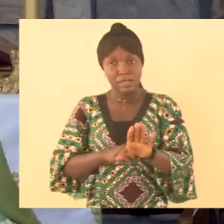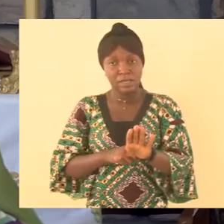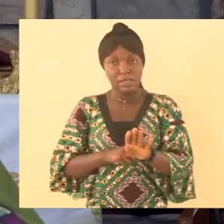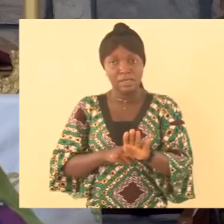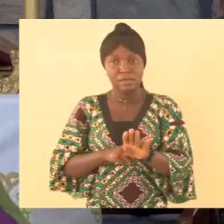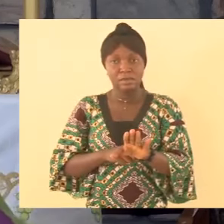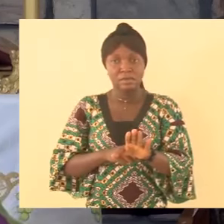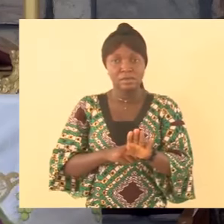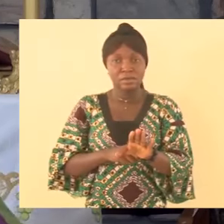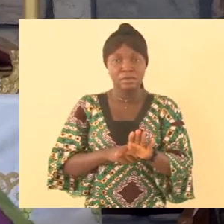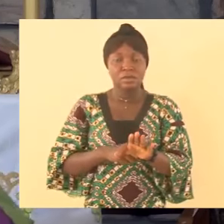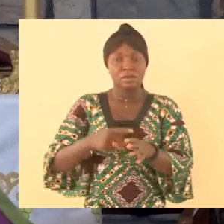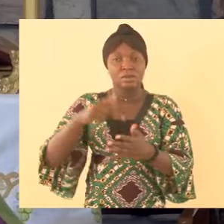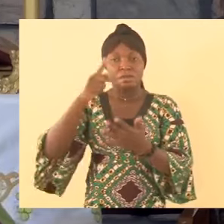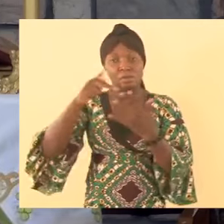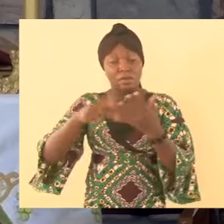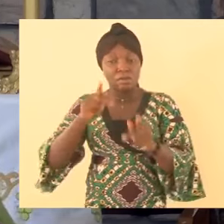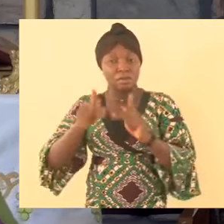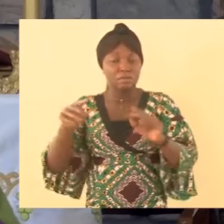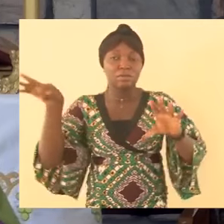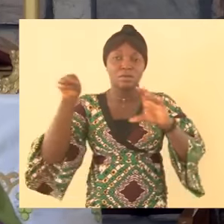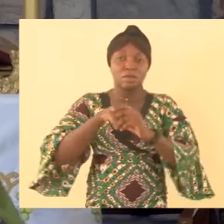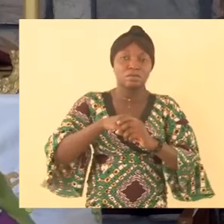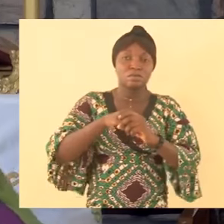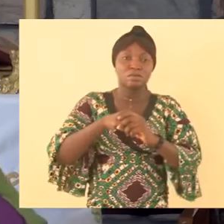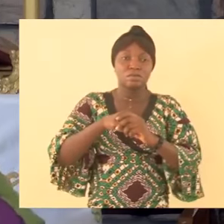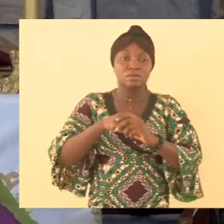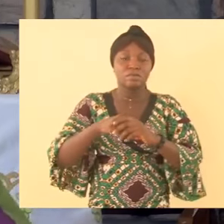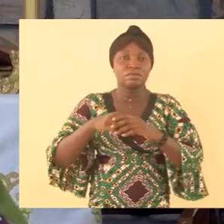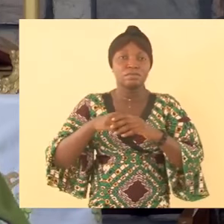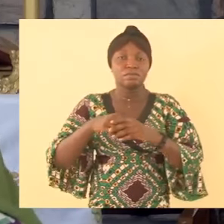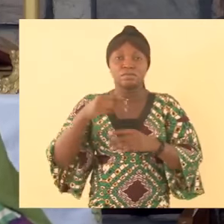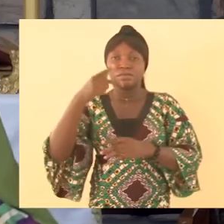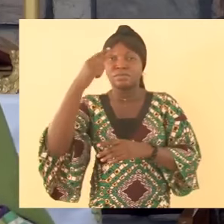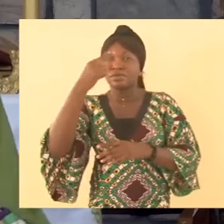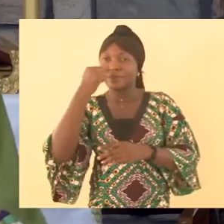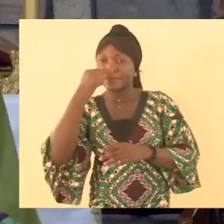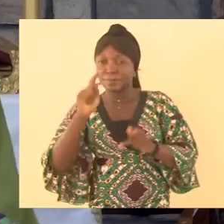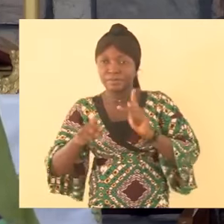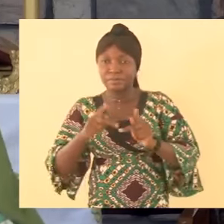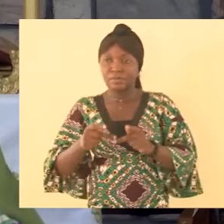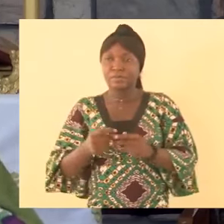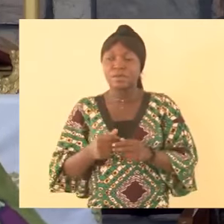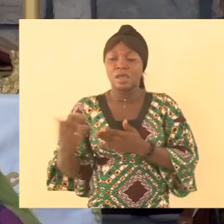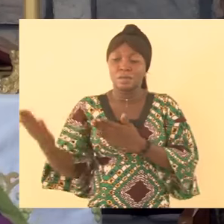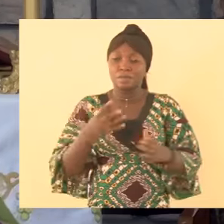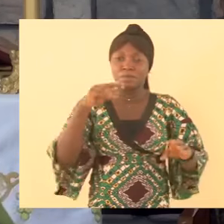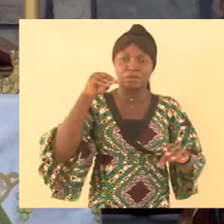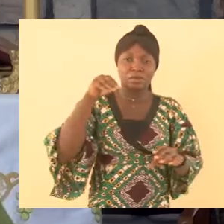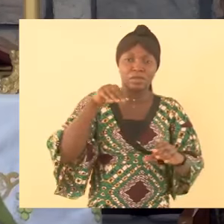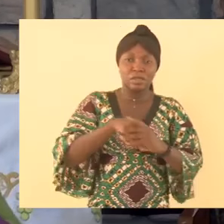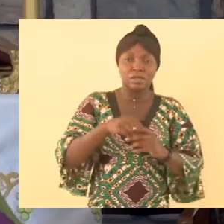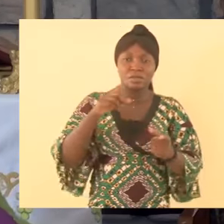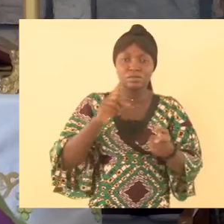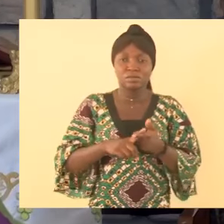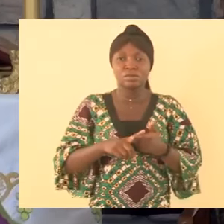Sometimes secular celebrities, including comedians, are brought in to ginger the church members so